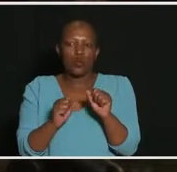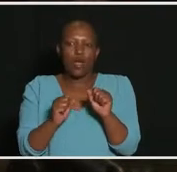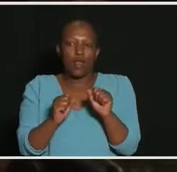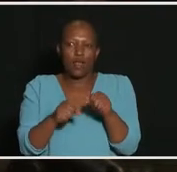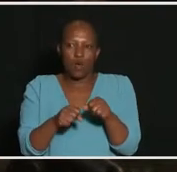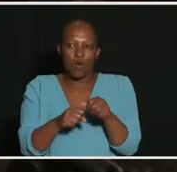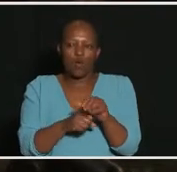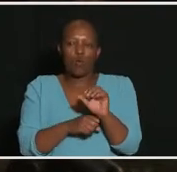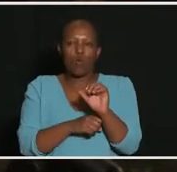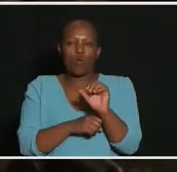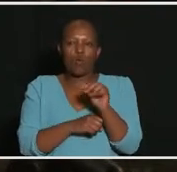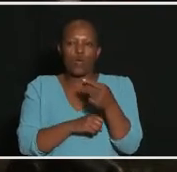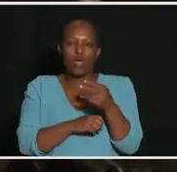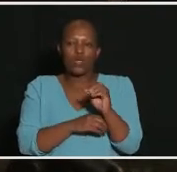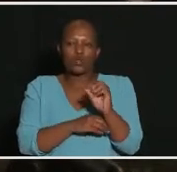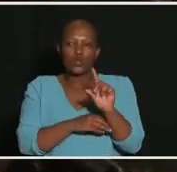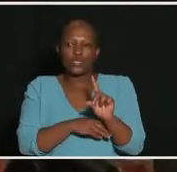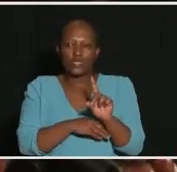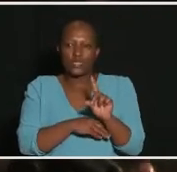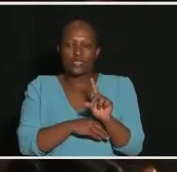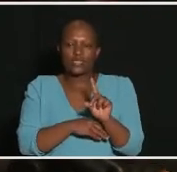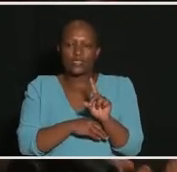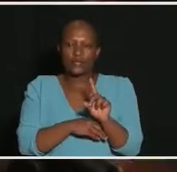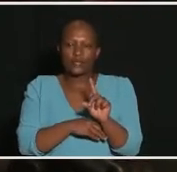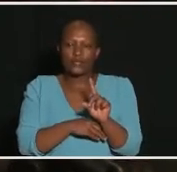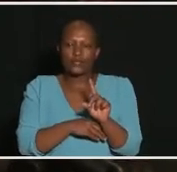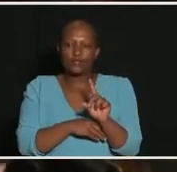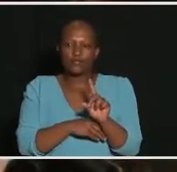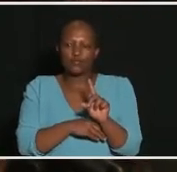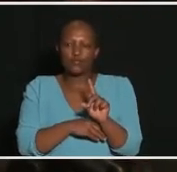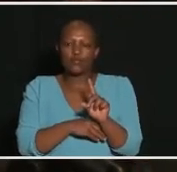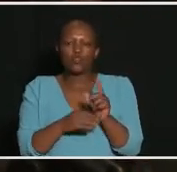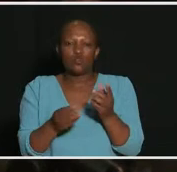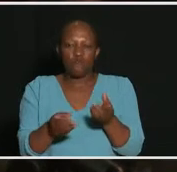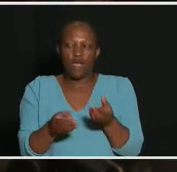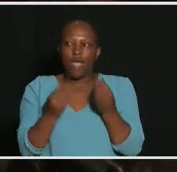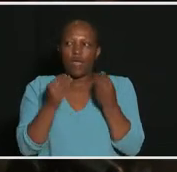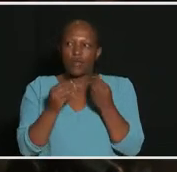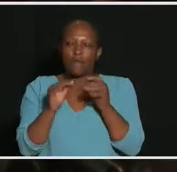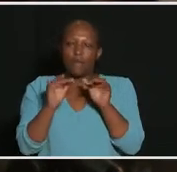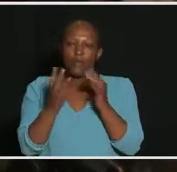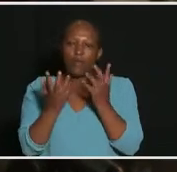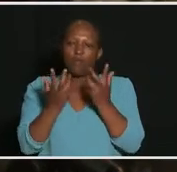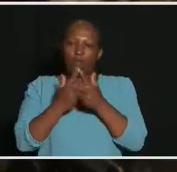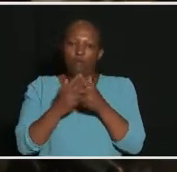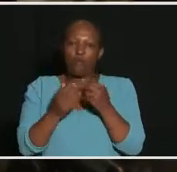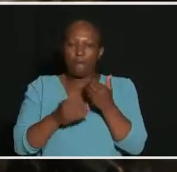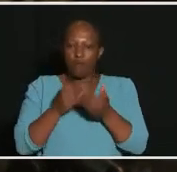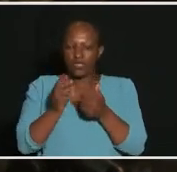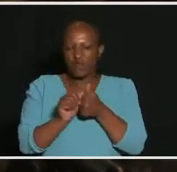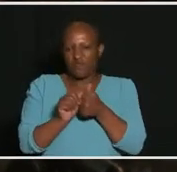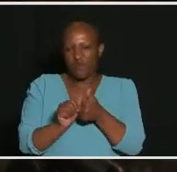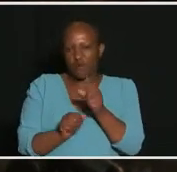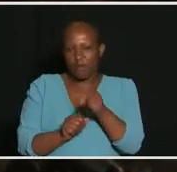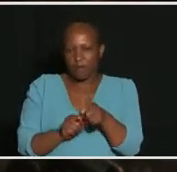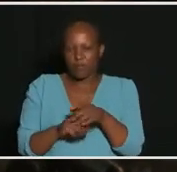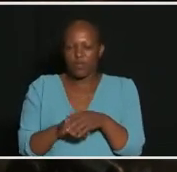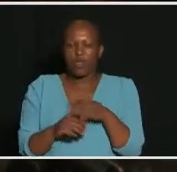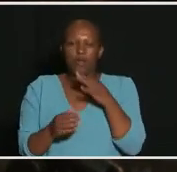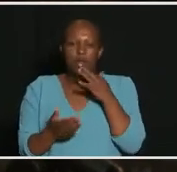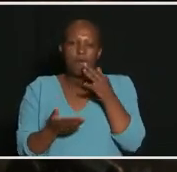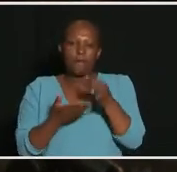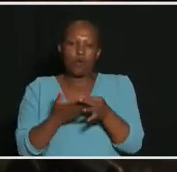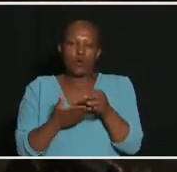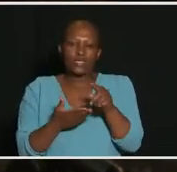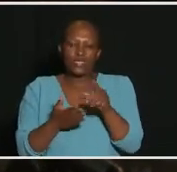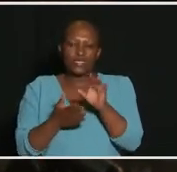the hot to to to find suitable candidates through certain processes chairs so I would propose